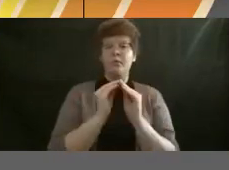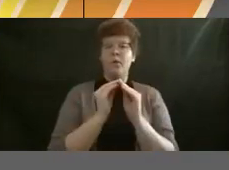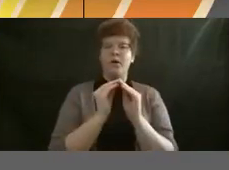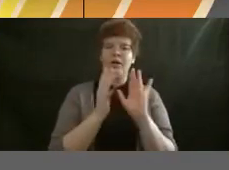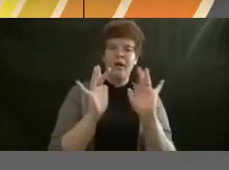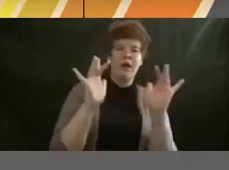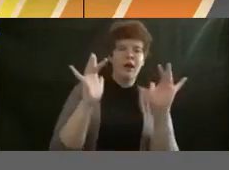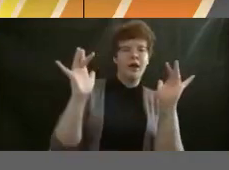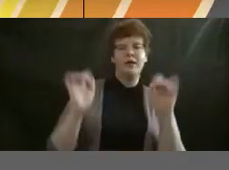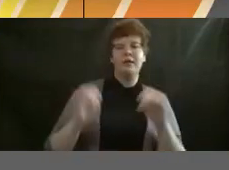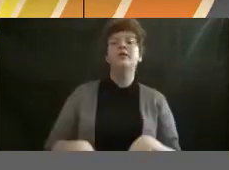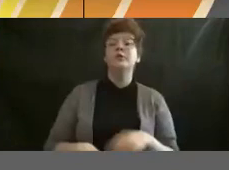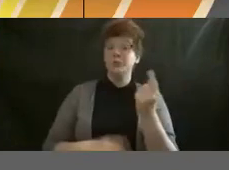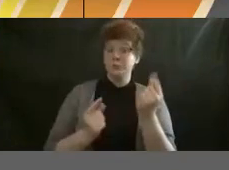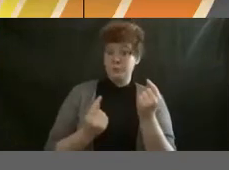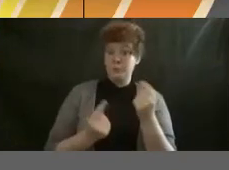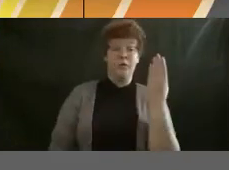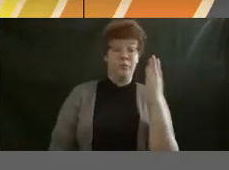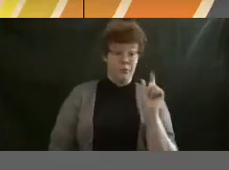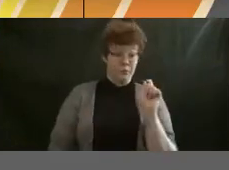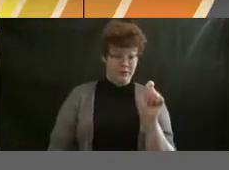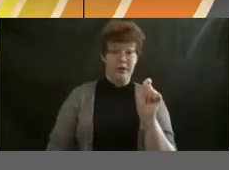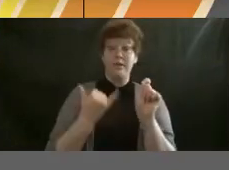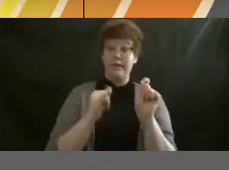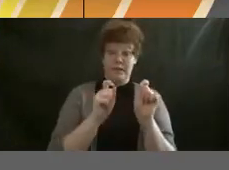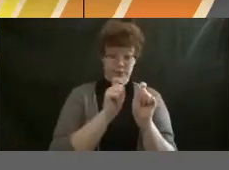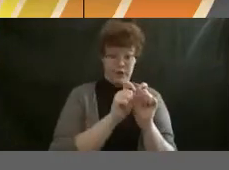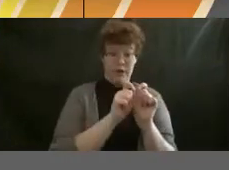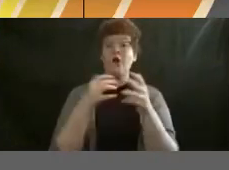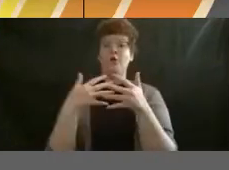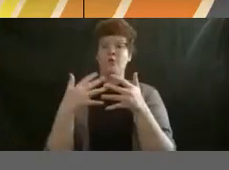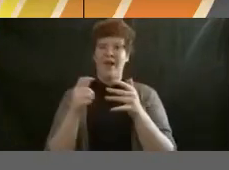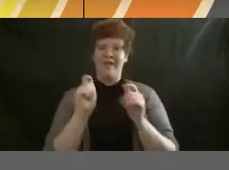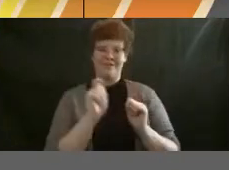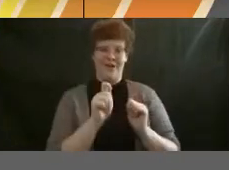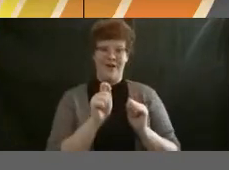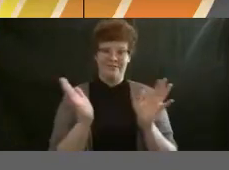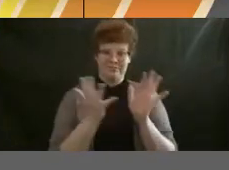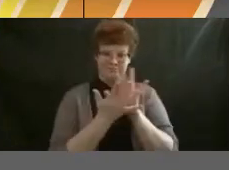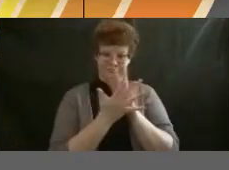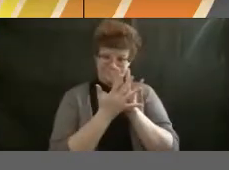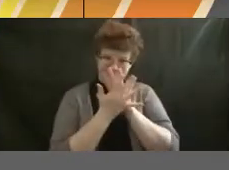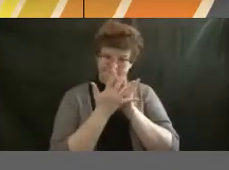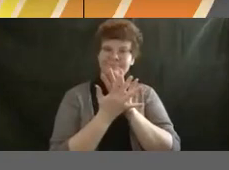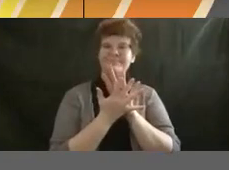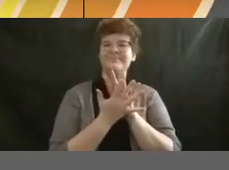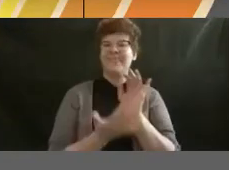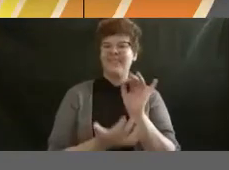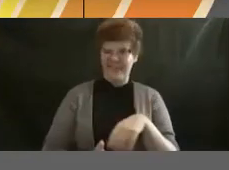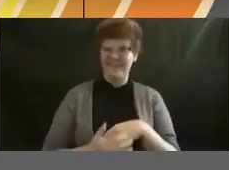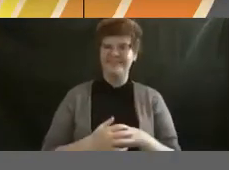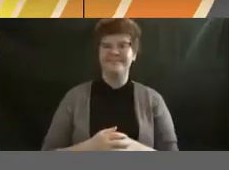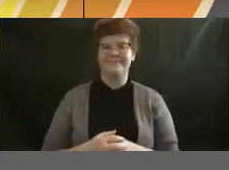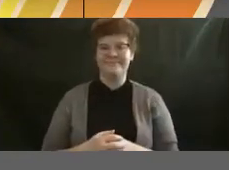a black dot. And it's all done automatically, the way that the halftone is created. But that's how